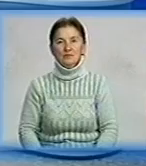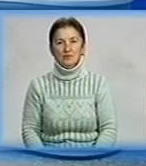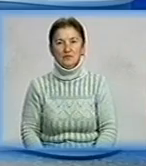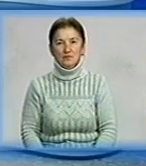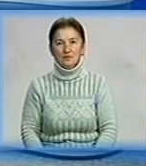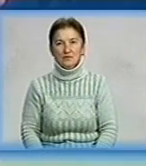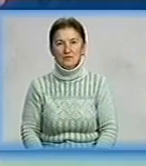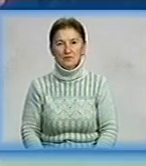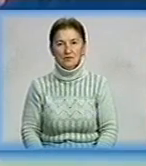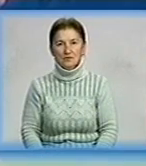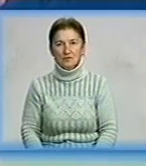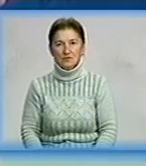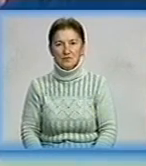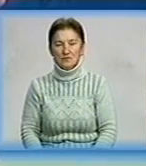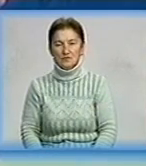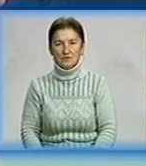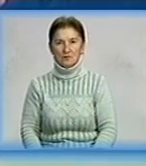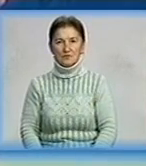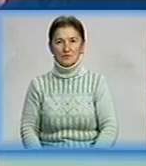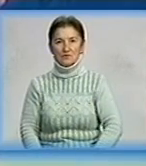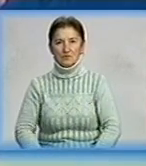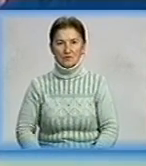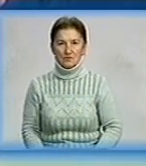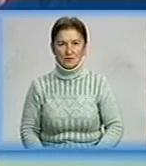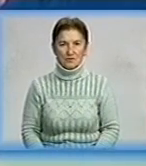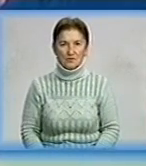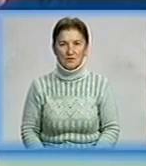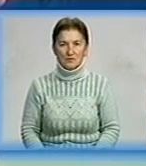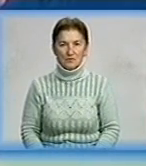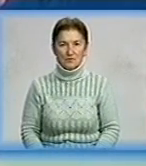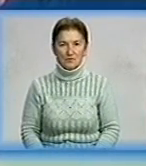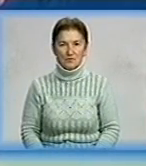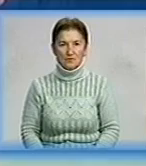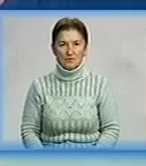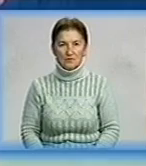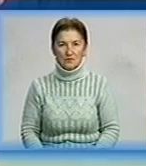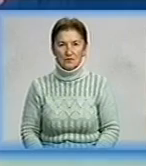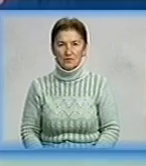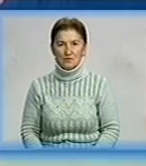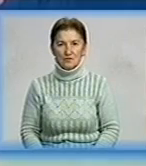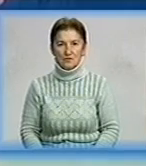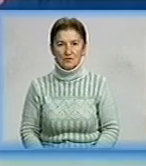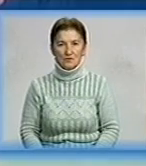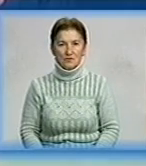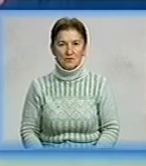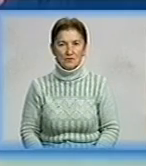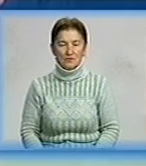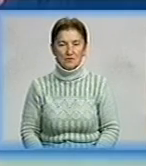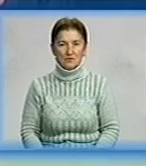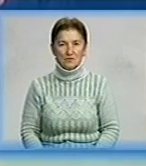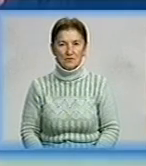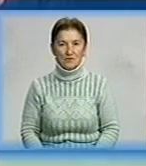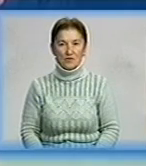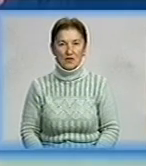So I think talking about creative places, I think we'll talk probably later about Barcelona, which I think is